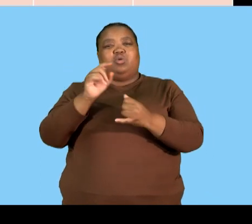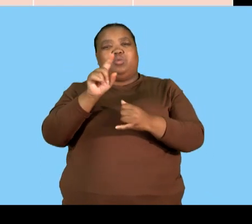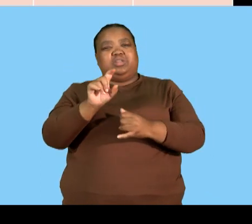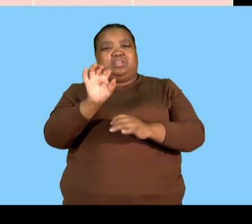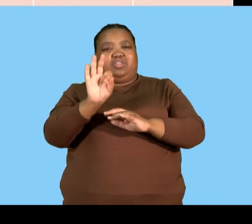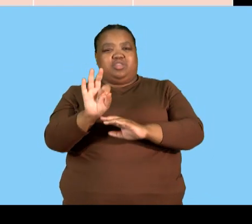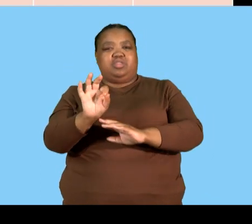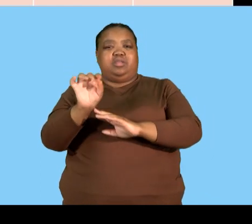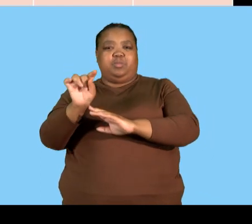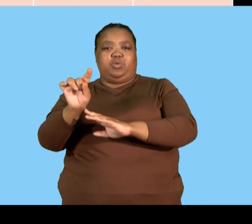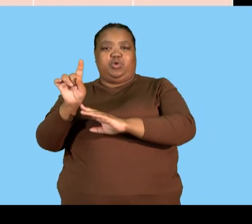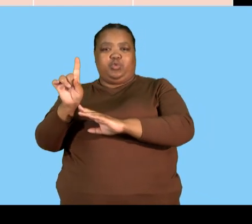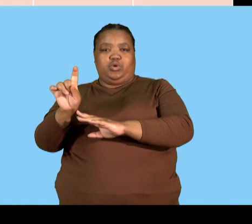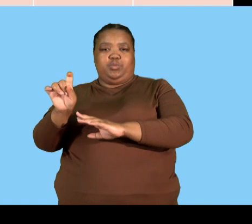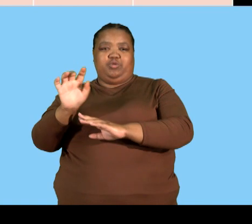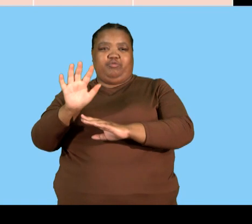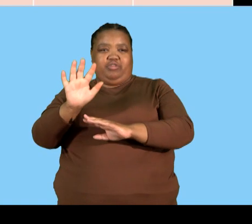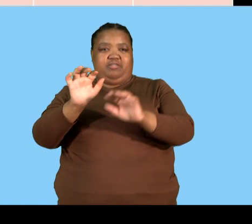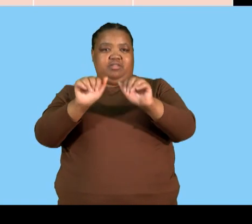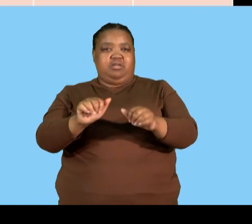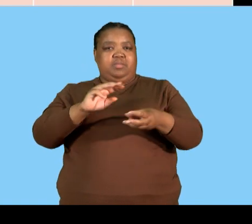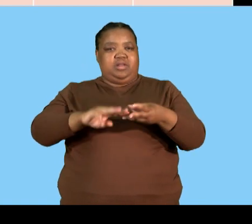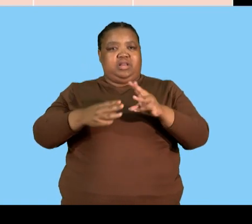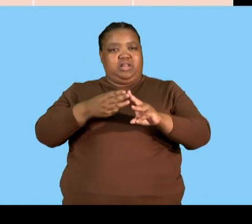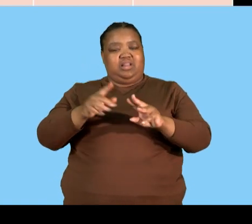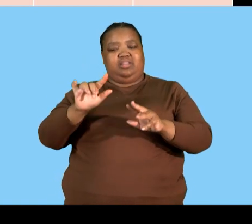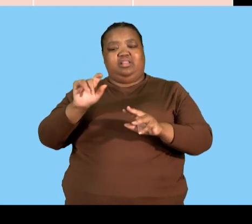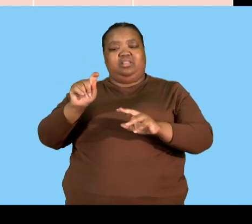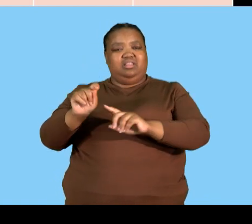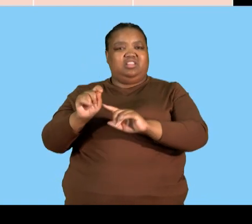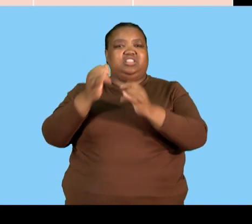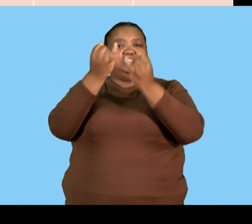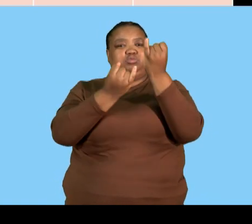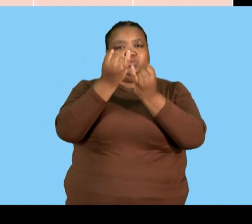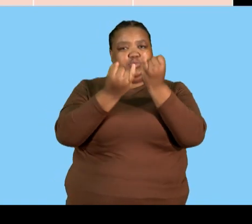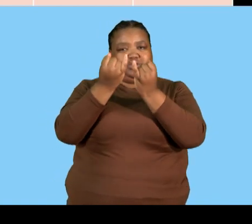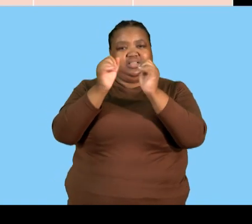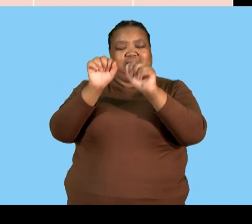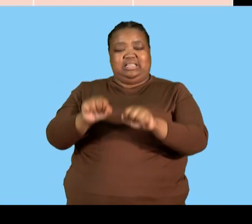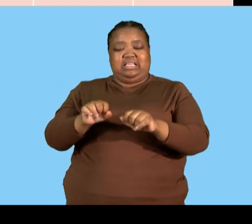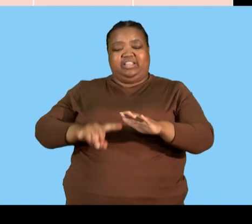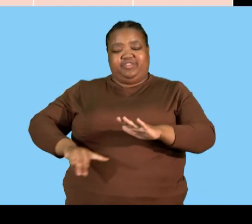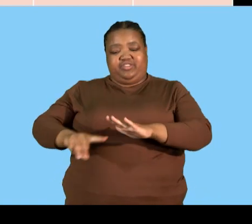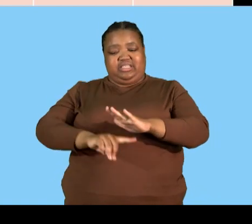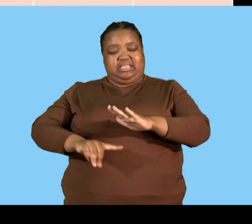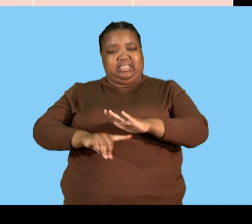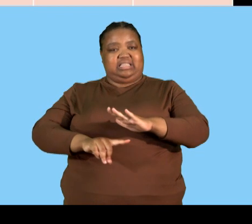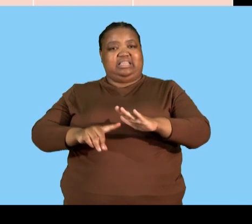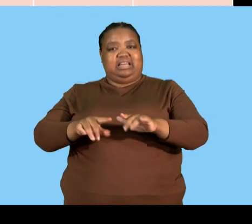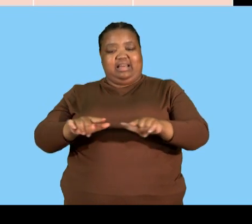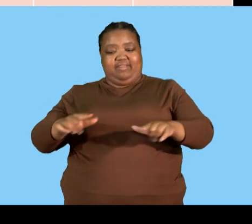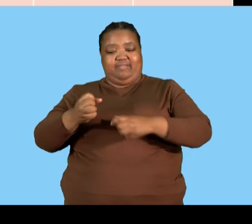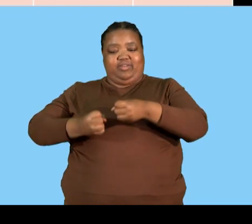says here, a mathematical literacy competition was taking place every year at district level